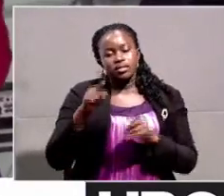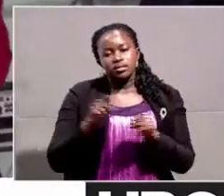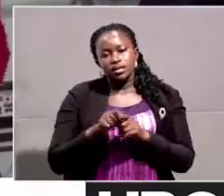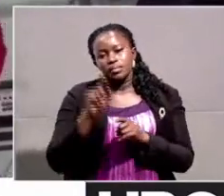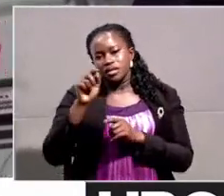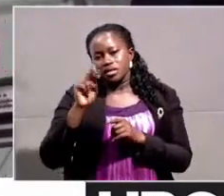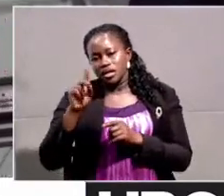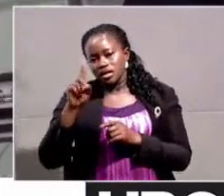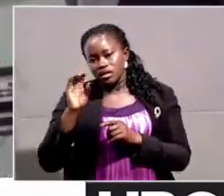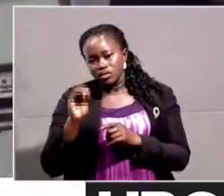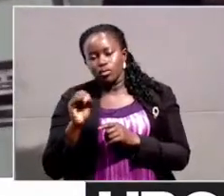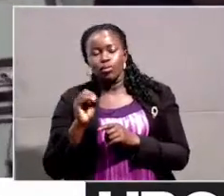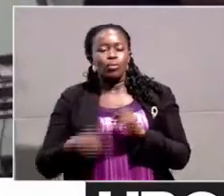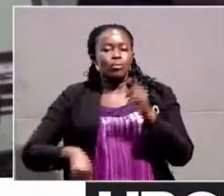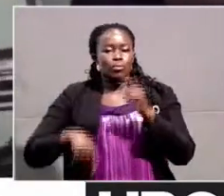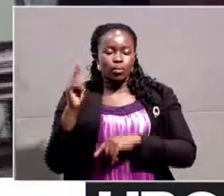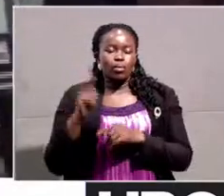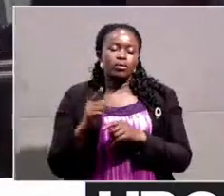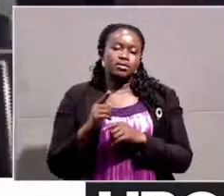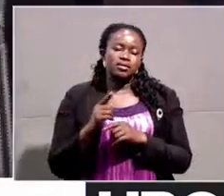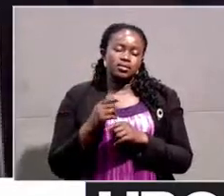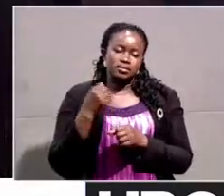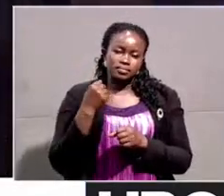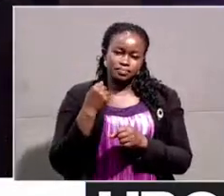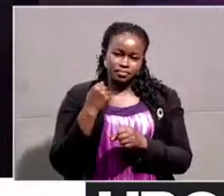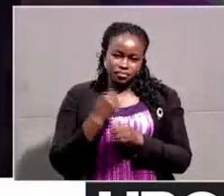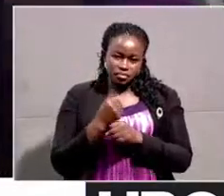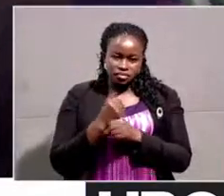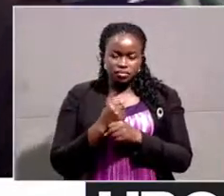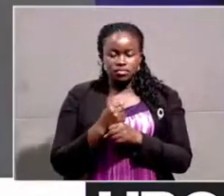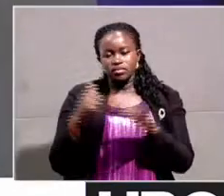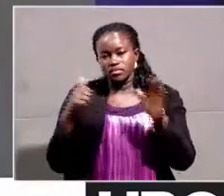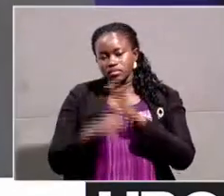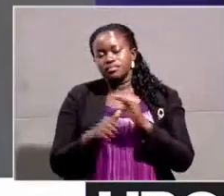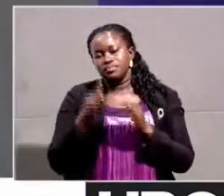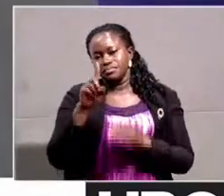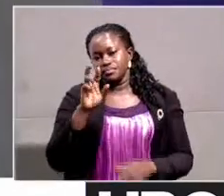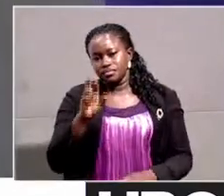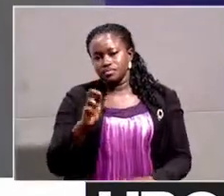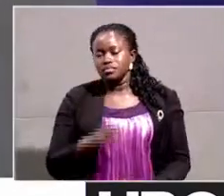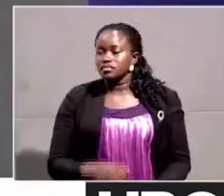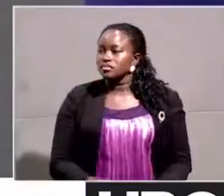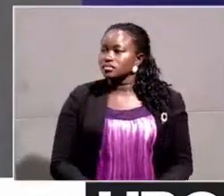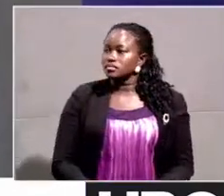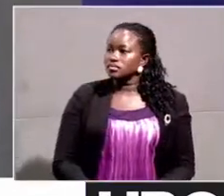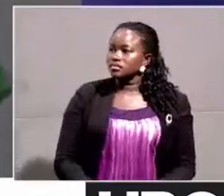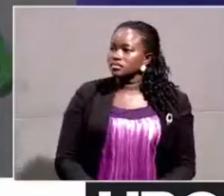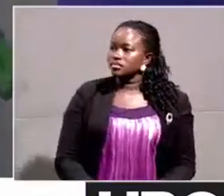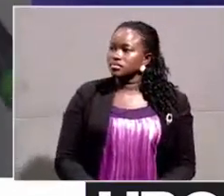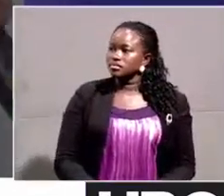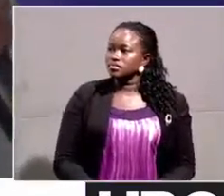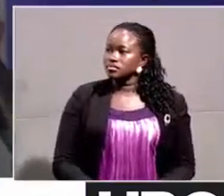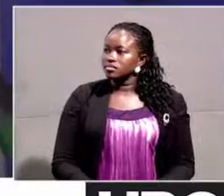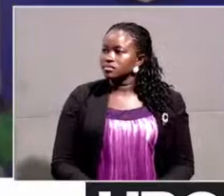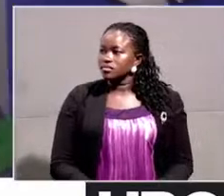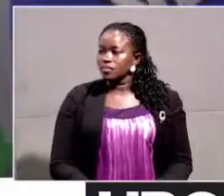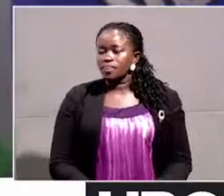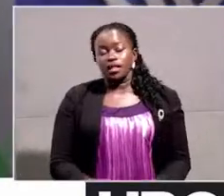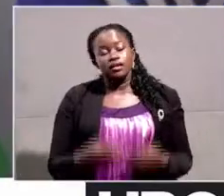excellent among the girls in this Stanbic Bank sponsored championship. So being part of a chess tournament, a chess